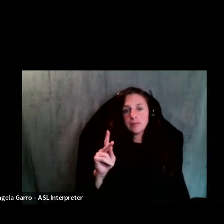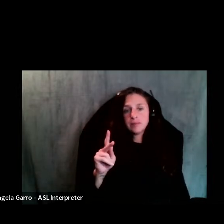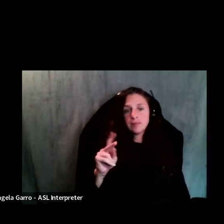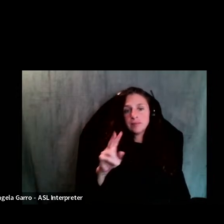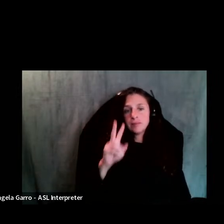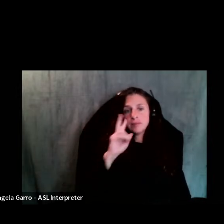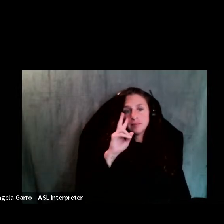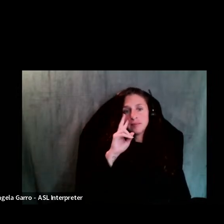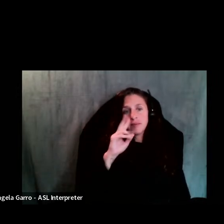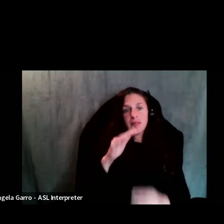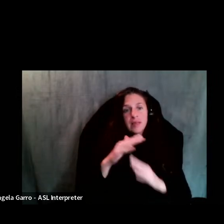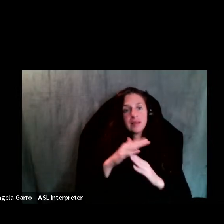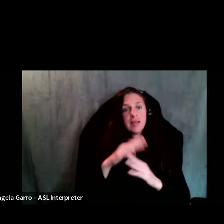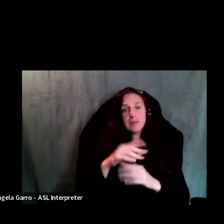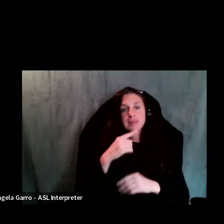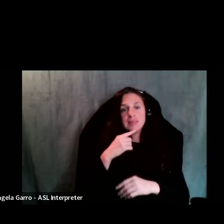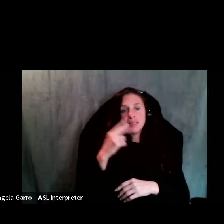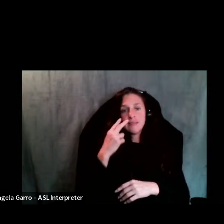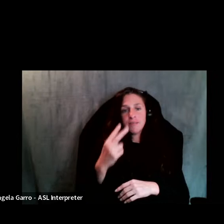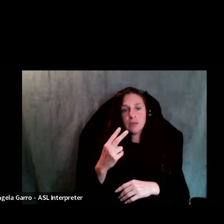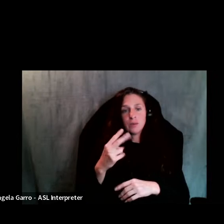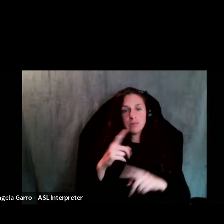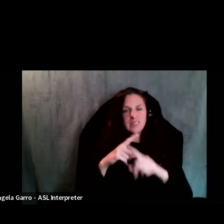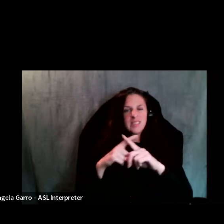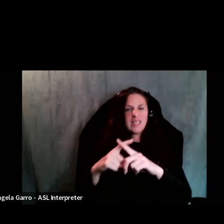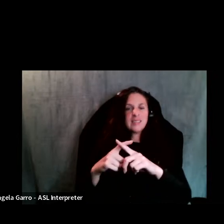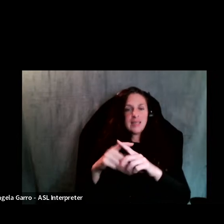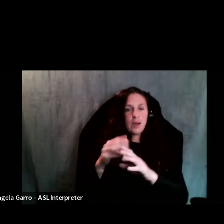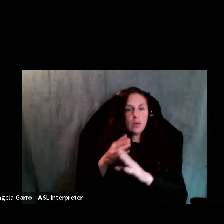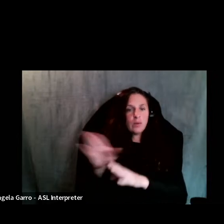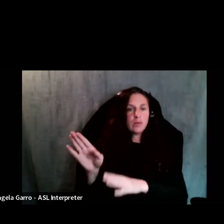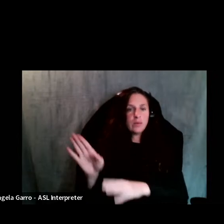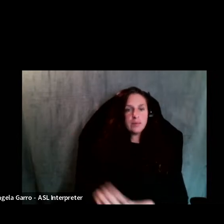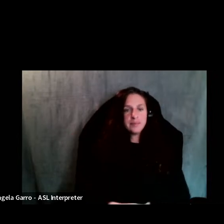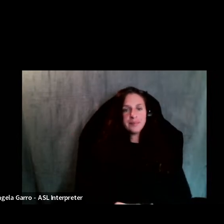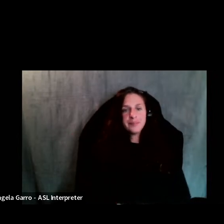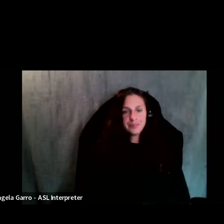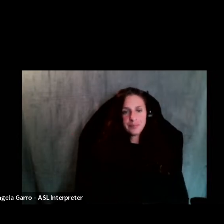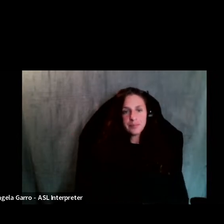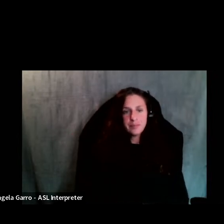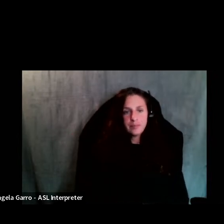it says view? Can you X that out, please?